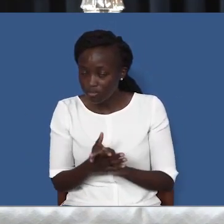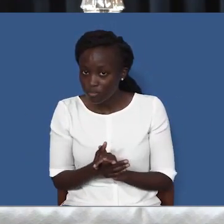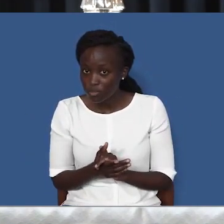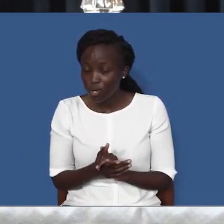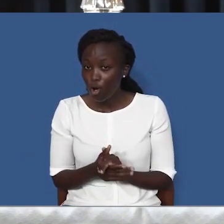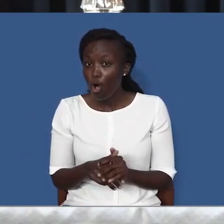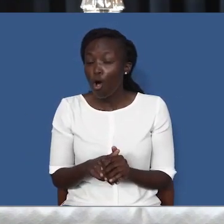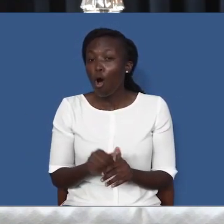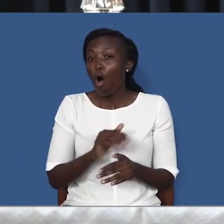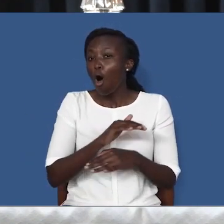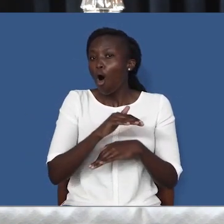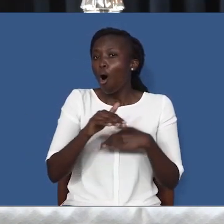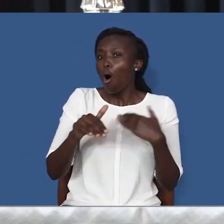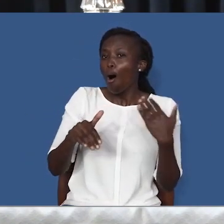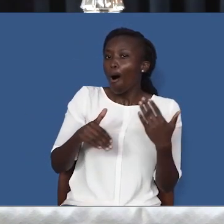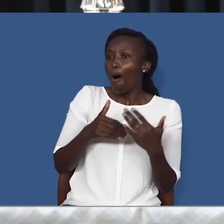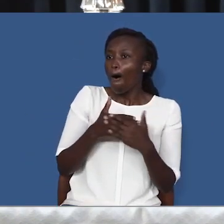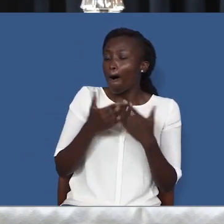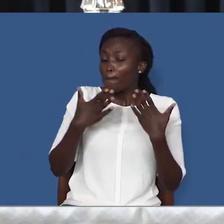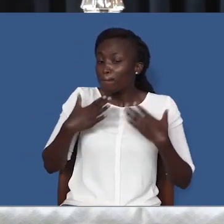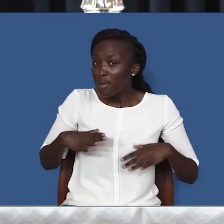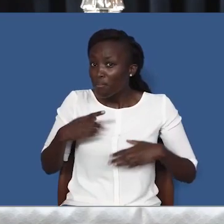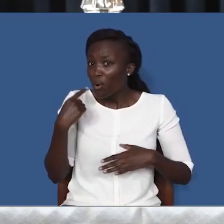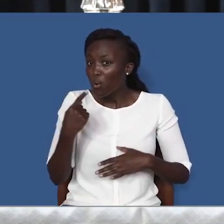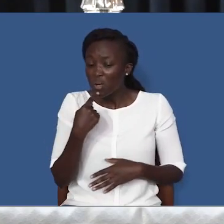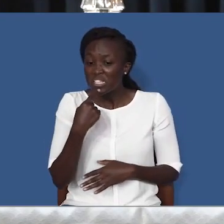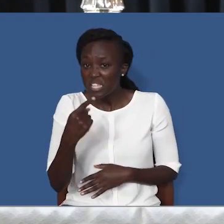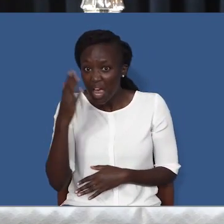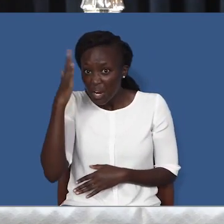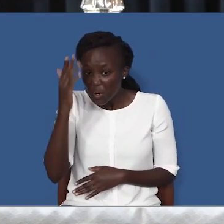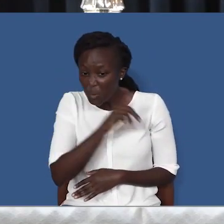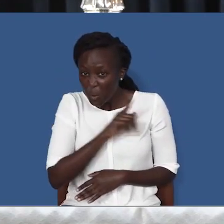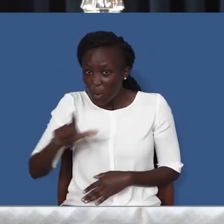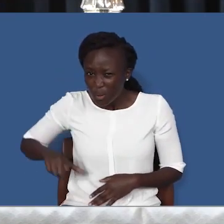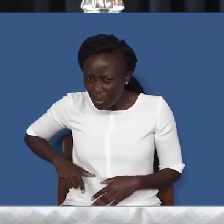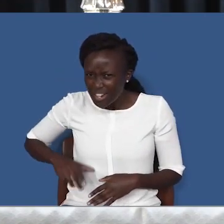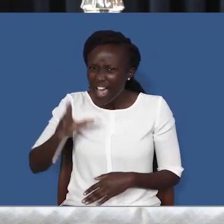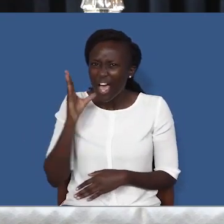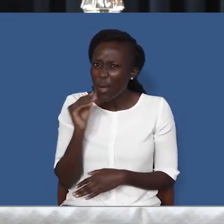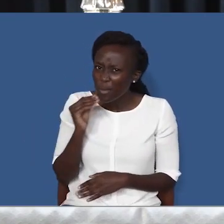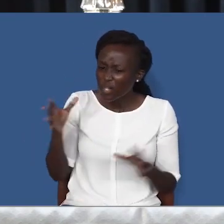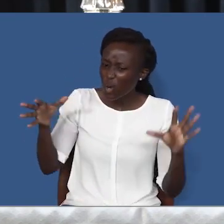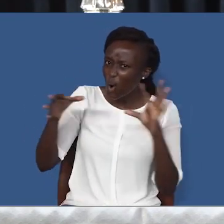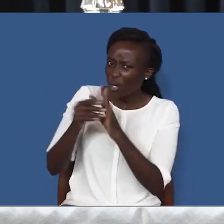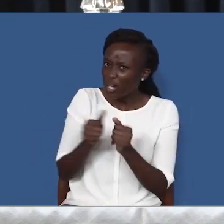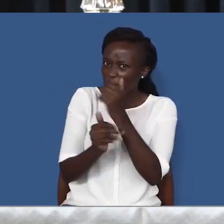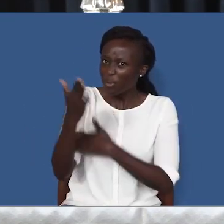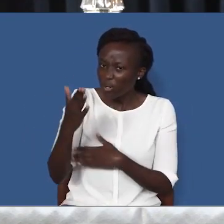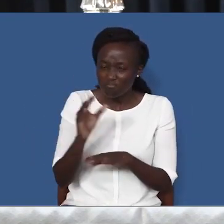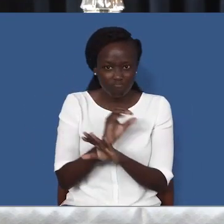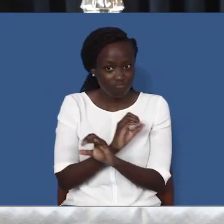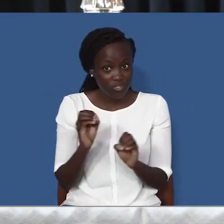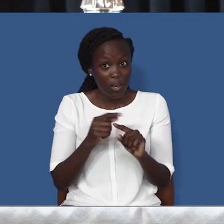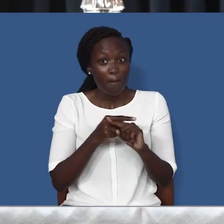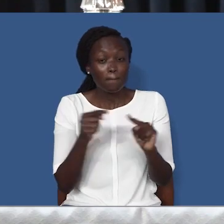to know the Lord really has a real experience of God. But those who experience the